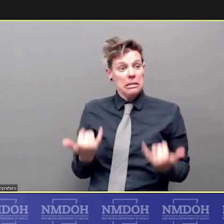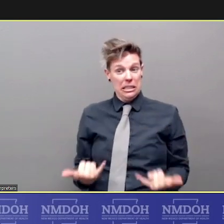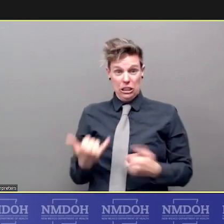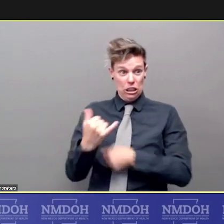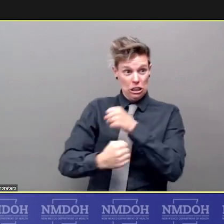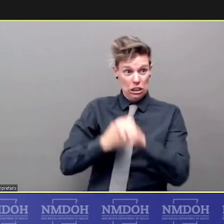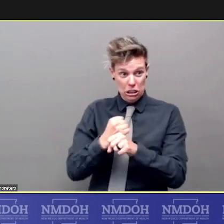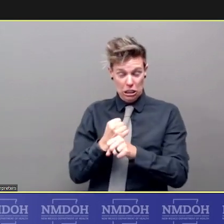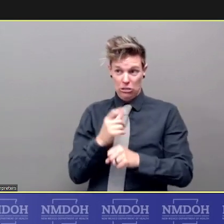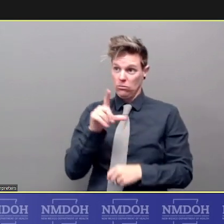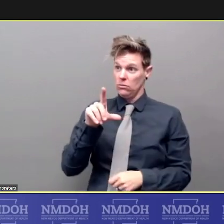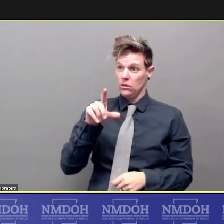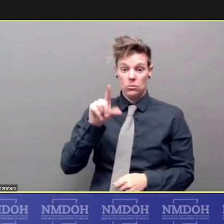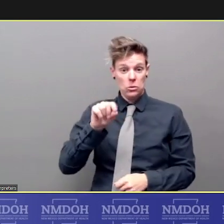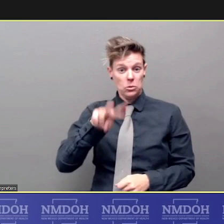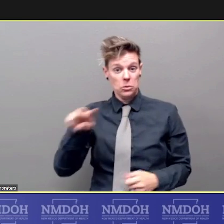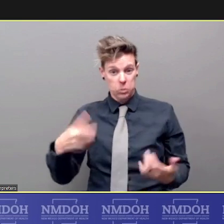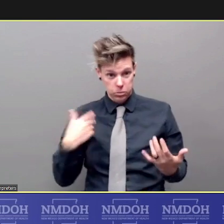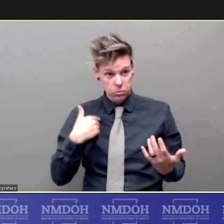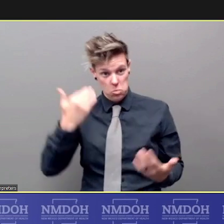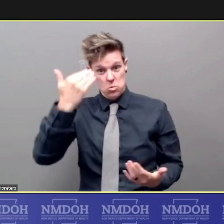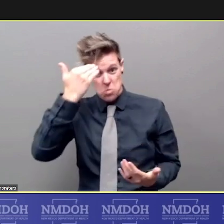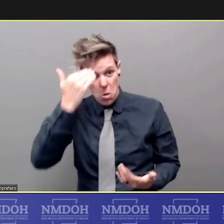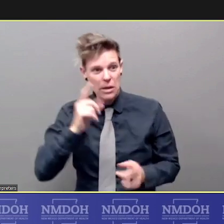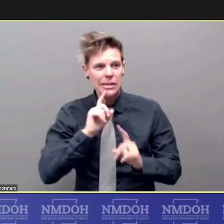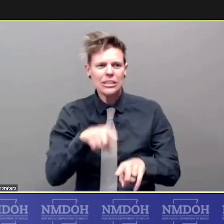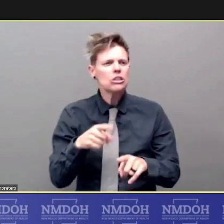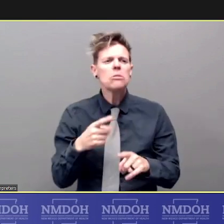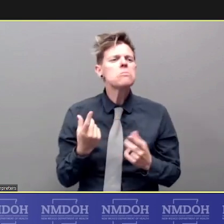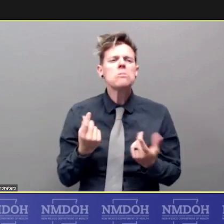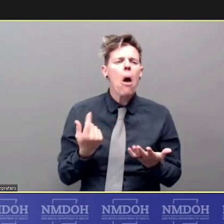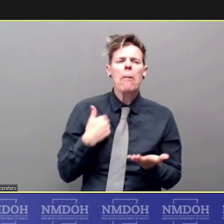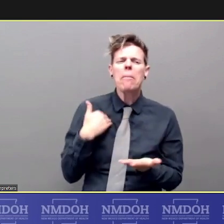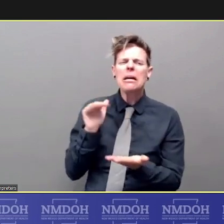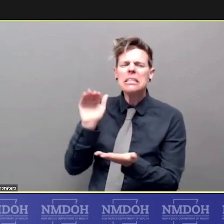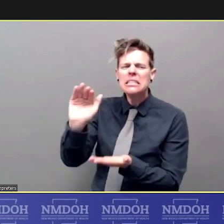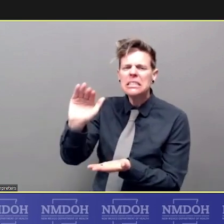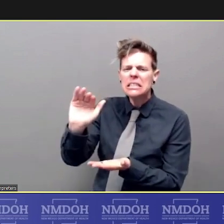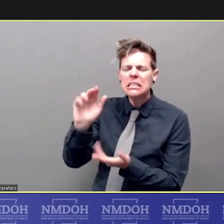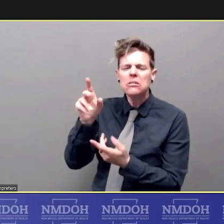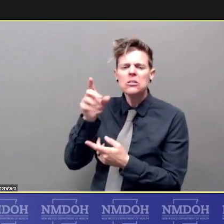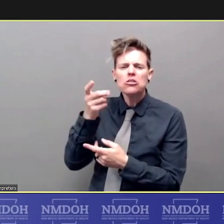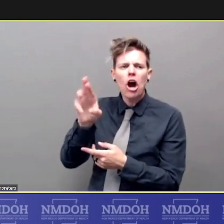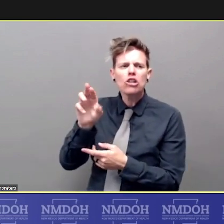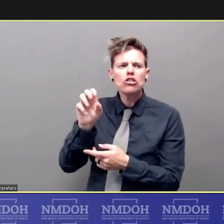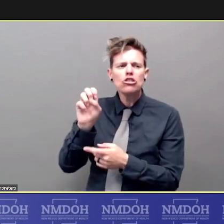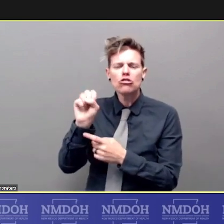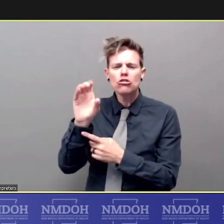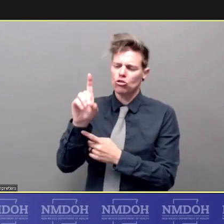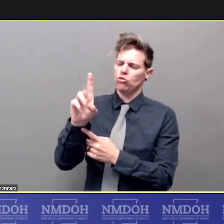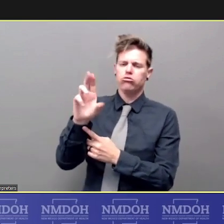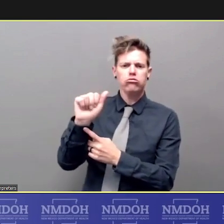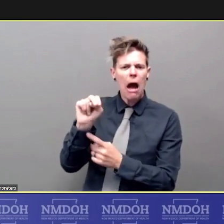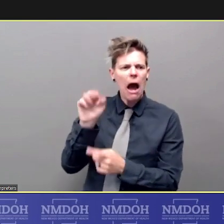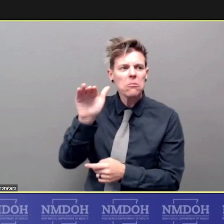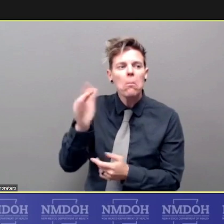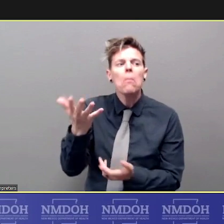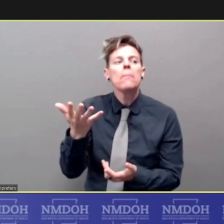she thinks, because she's in the thick of it. Yeah, historically, RSV has started